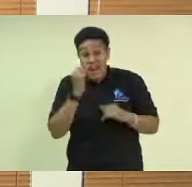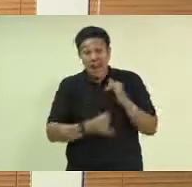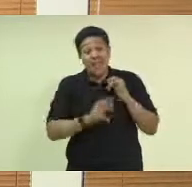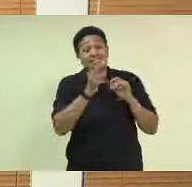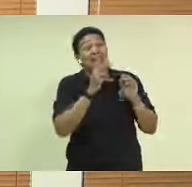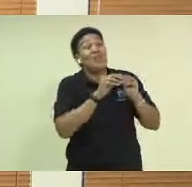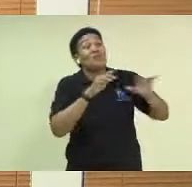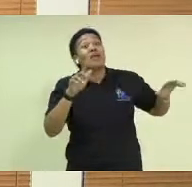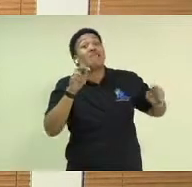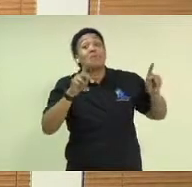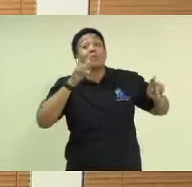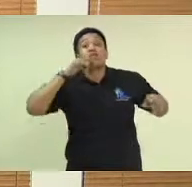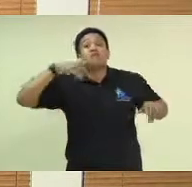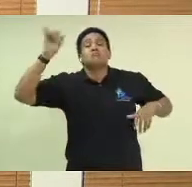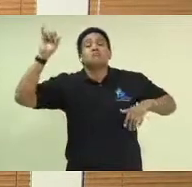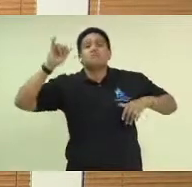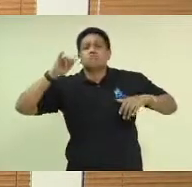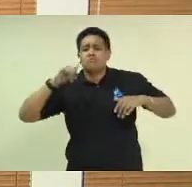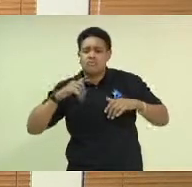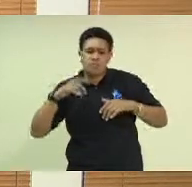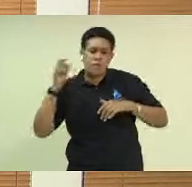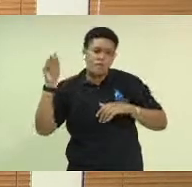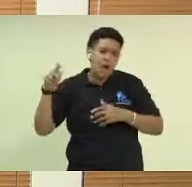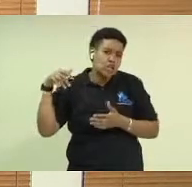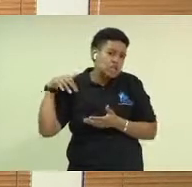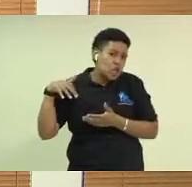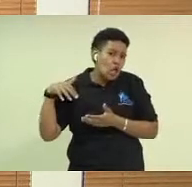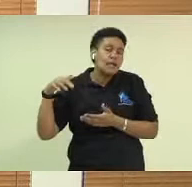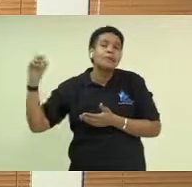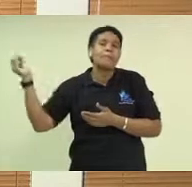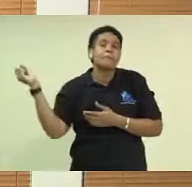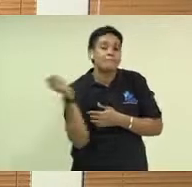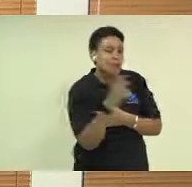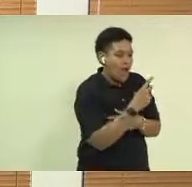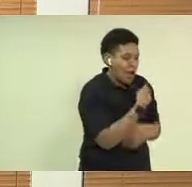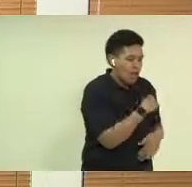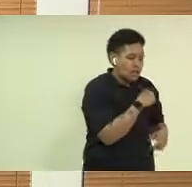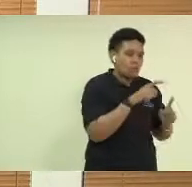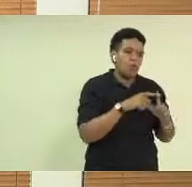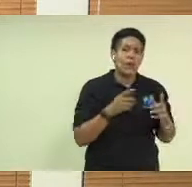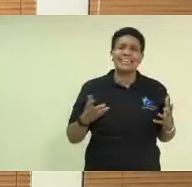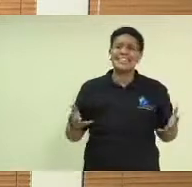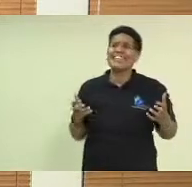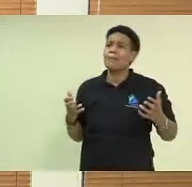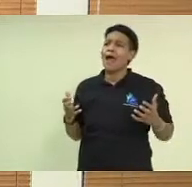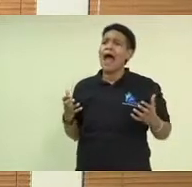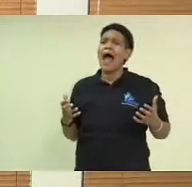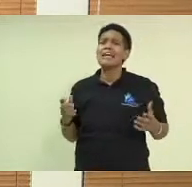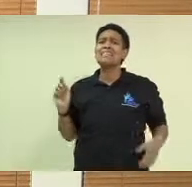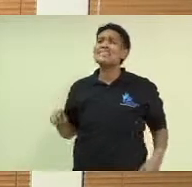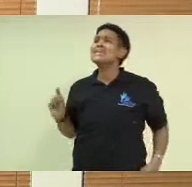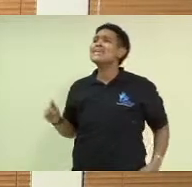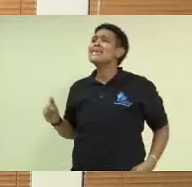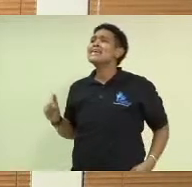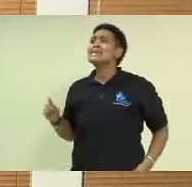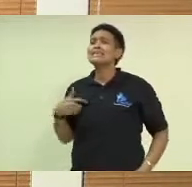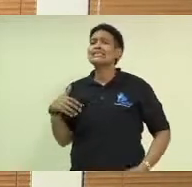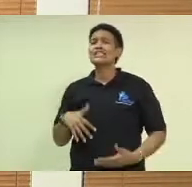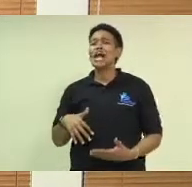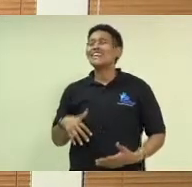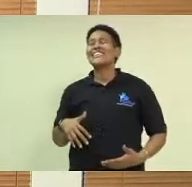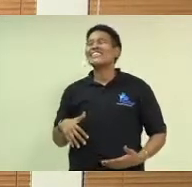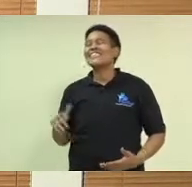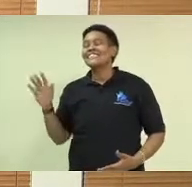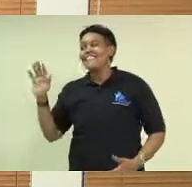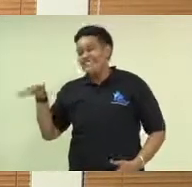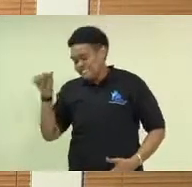nurses who had gone off to study returned to the hospital when the demand was needed, as well as